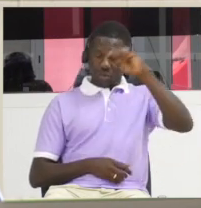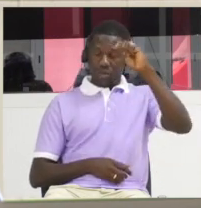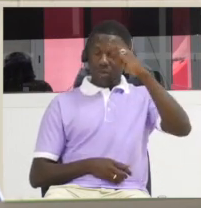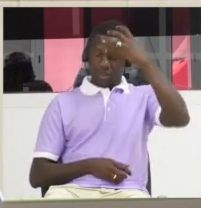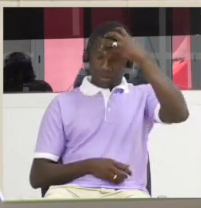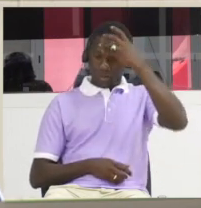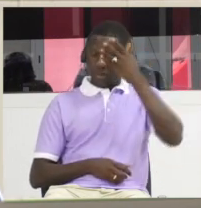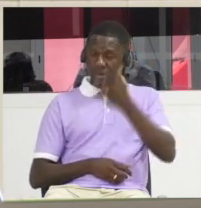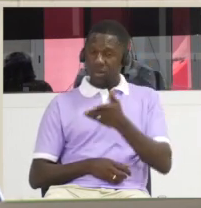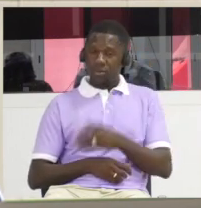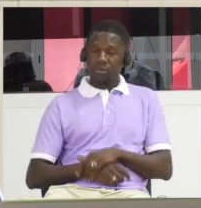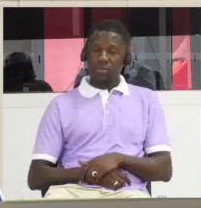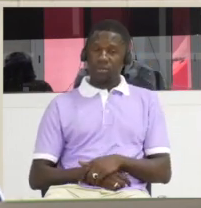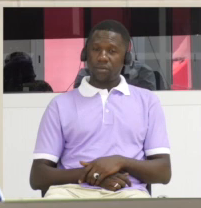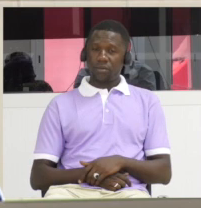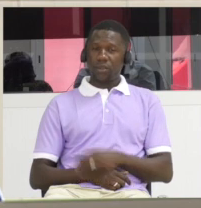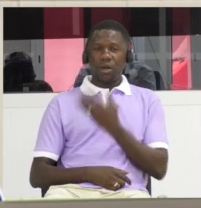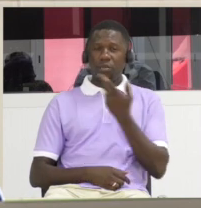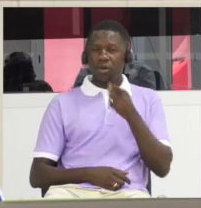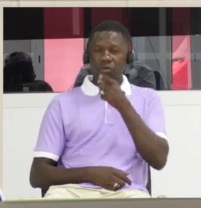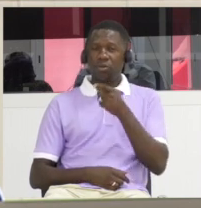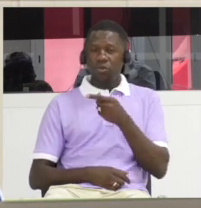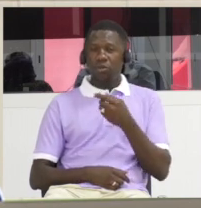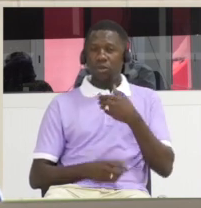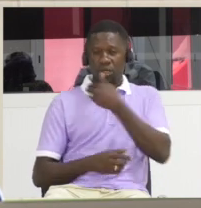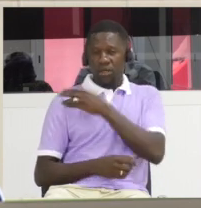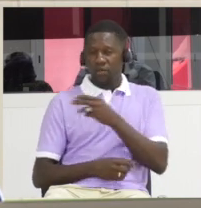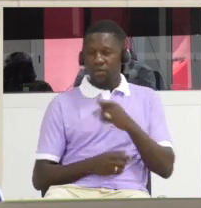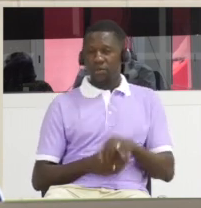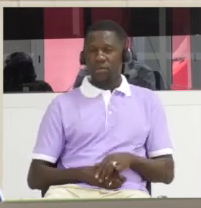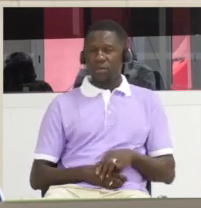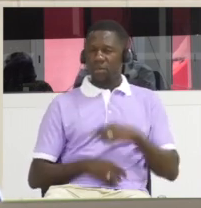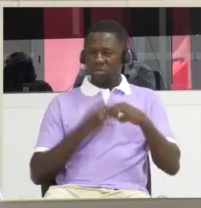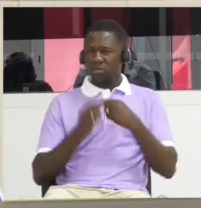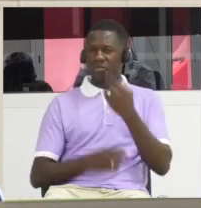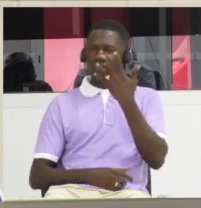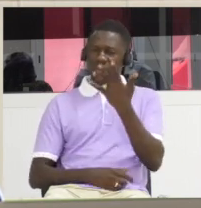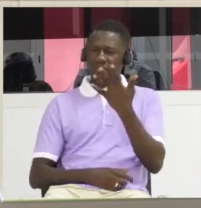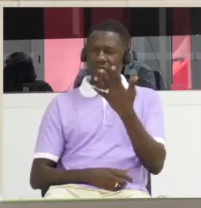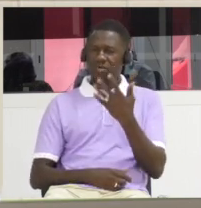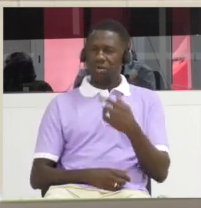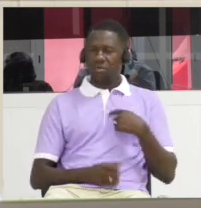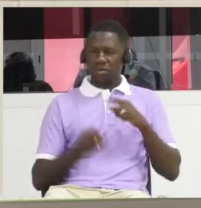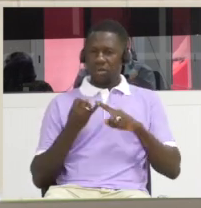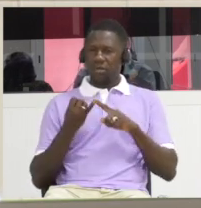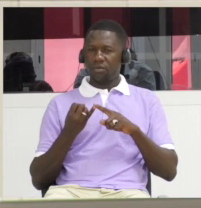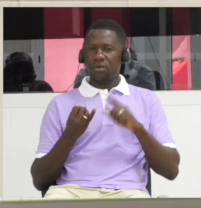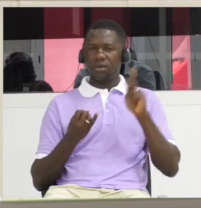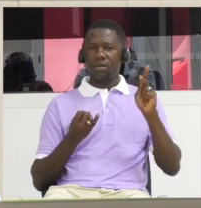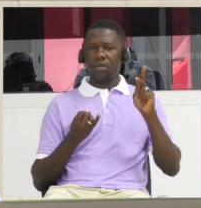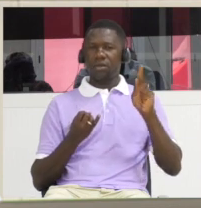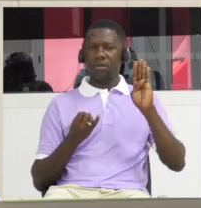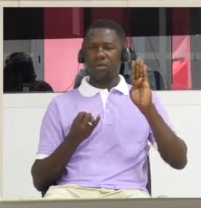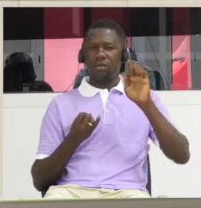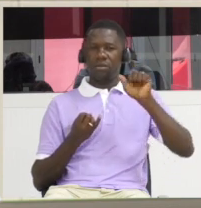left? I think I was with five of us. Myself, Kebasise,